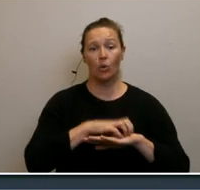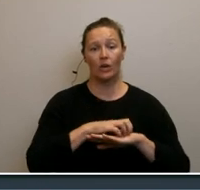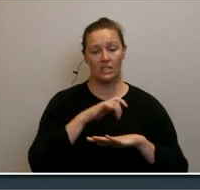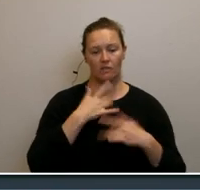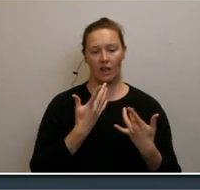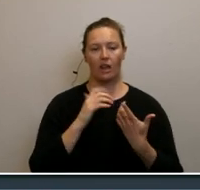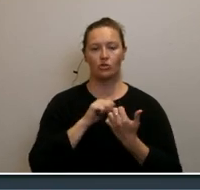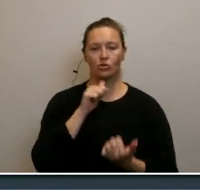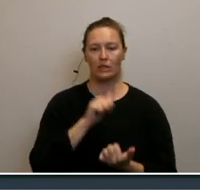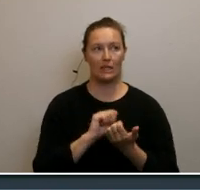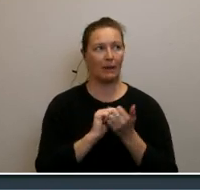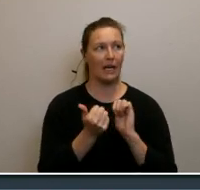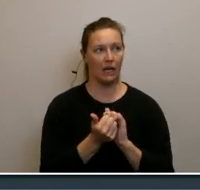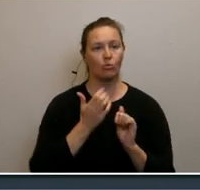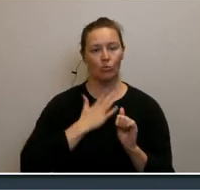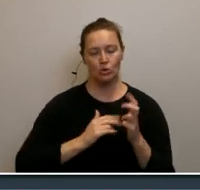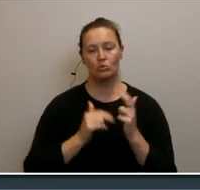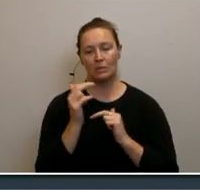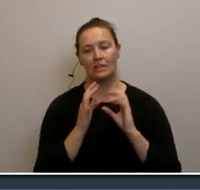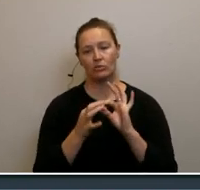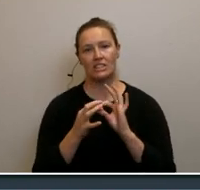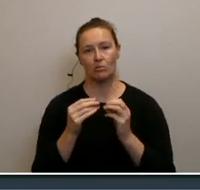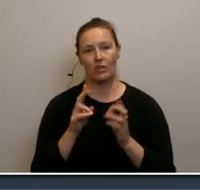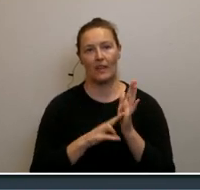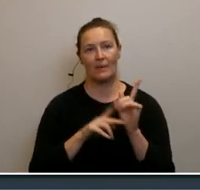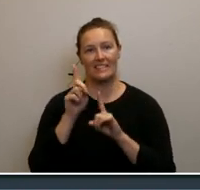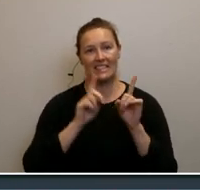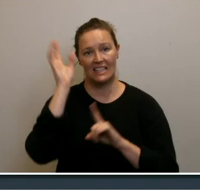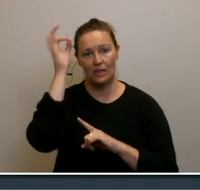partner and have sought to build our relationship with Napier City Council,